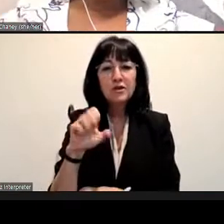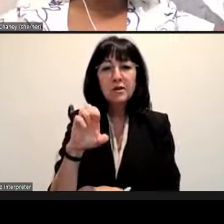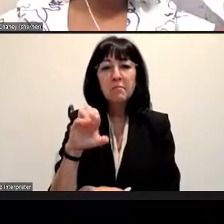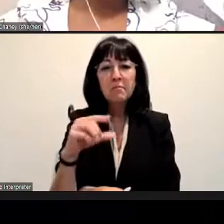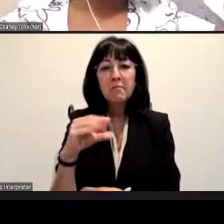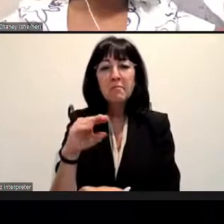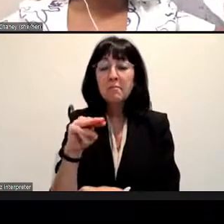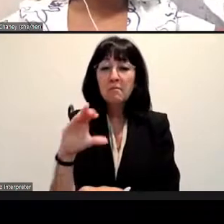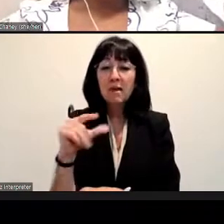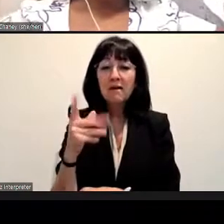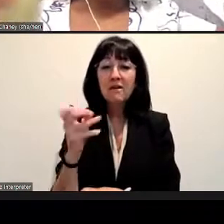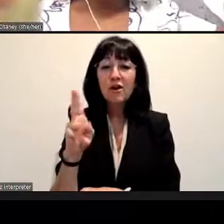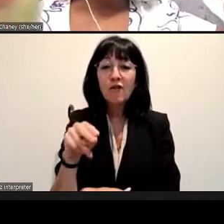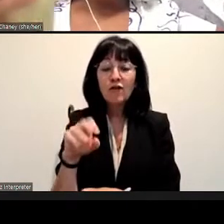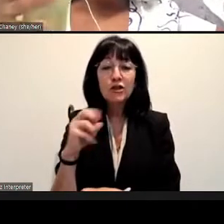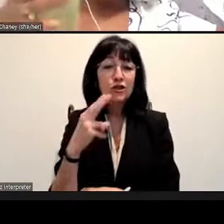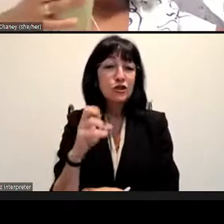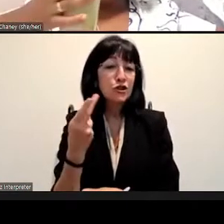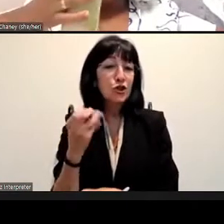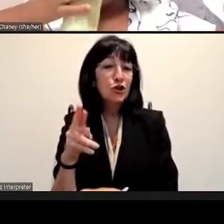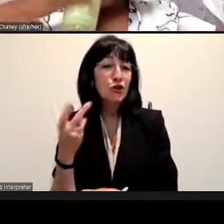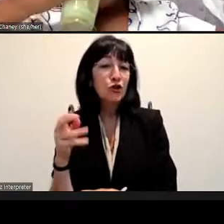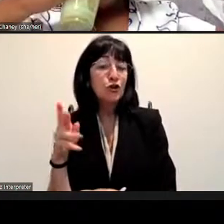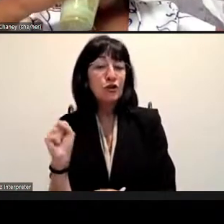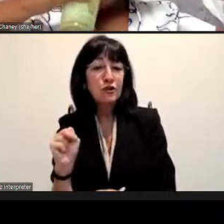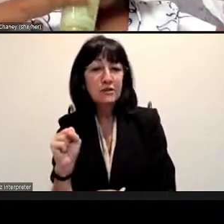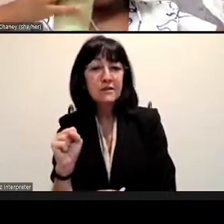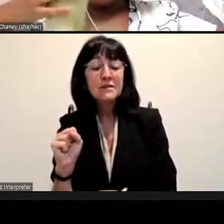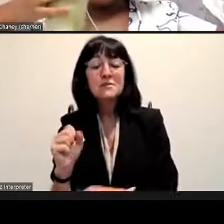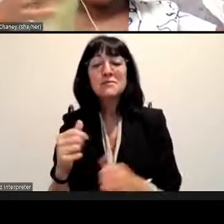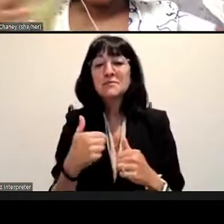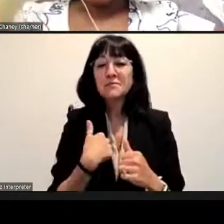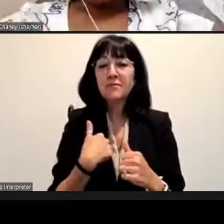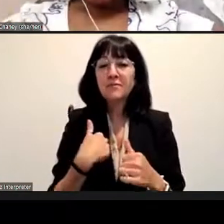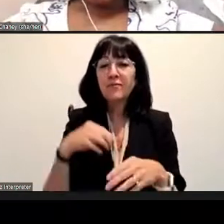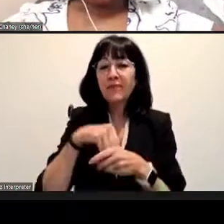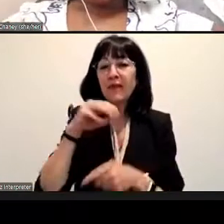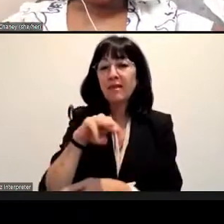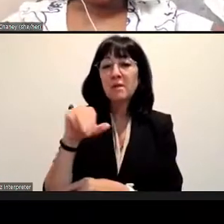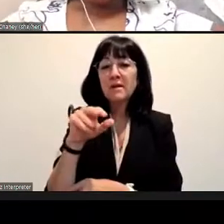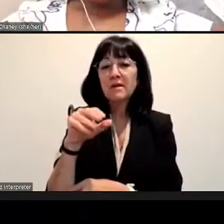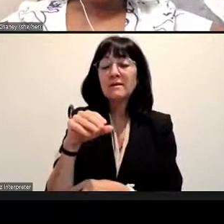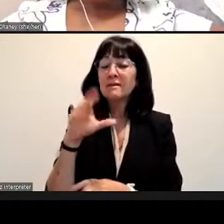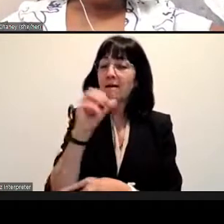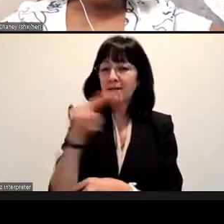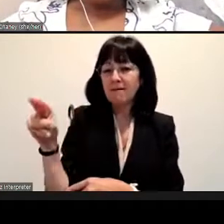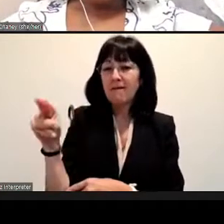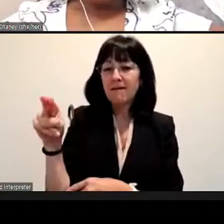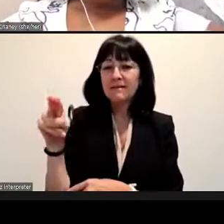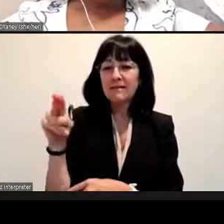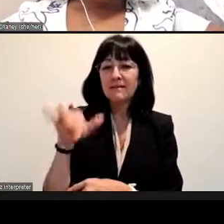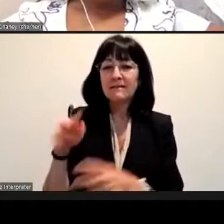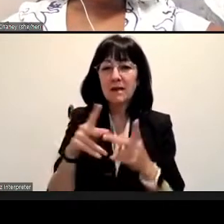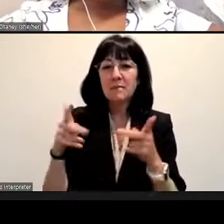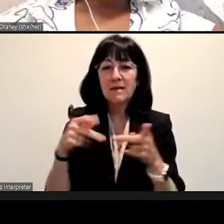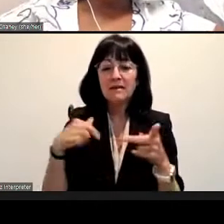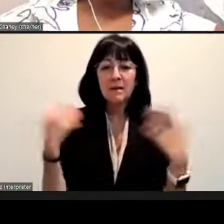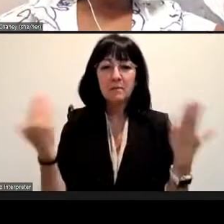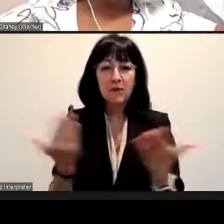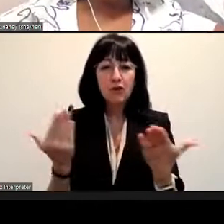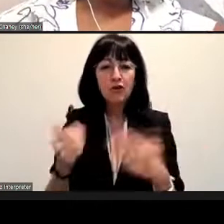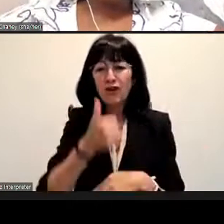continuing to reside on the unceded lands, the Munsee, Lenape, and Wappinger, colonially known as Connecticut. There was something else in